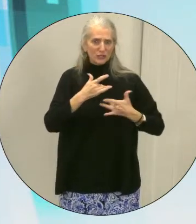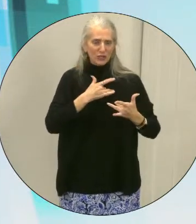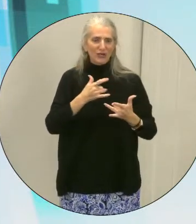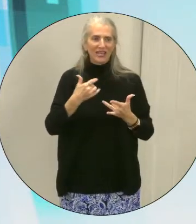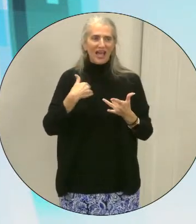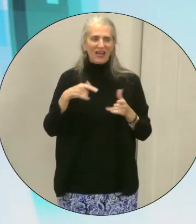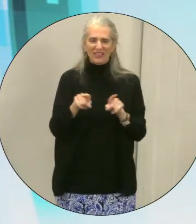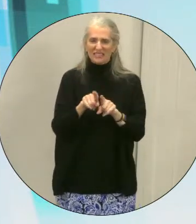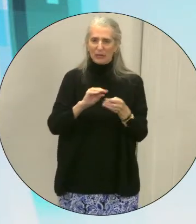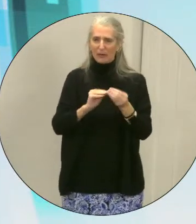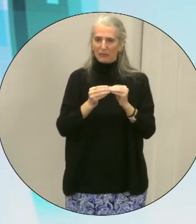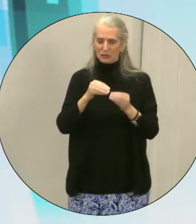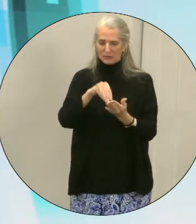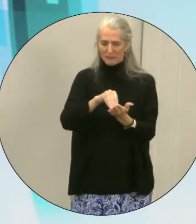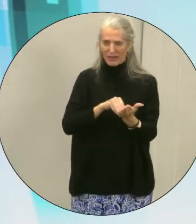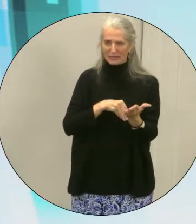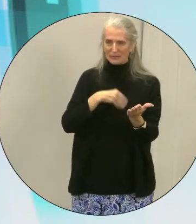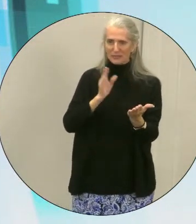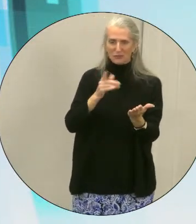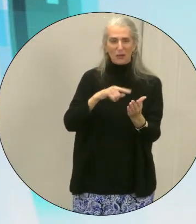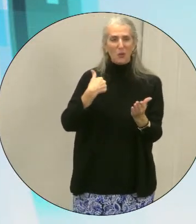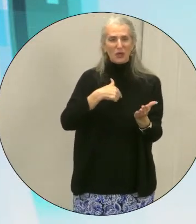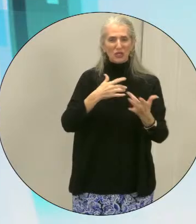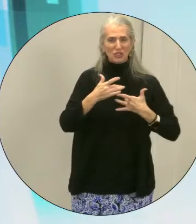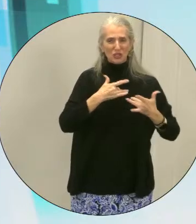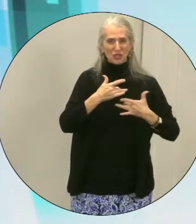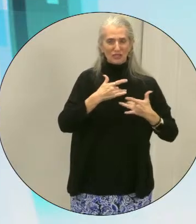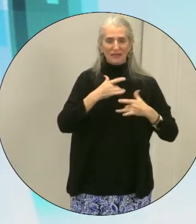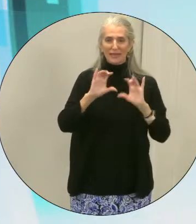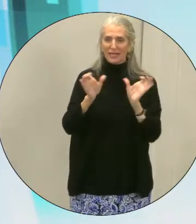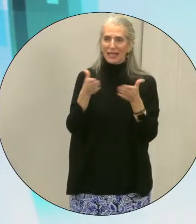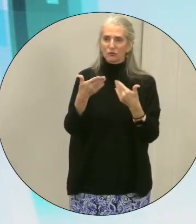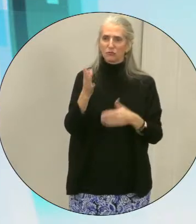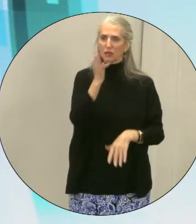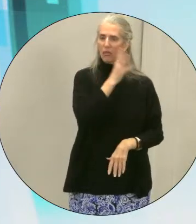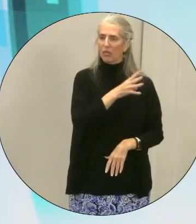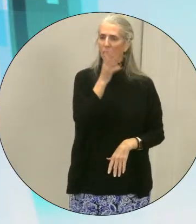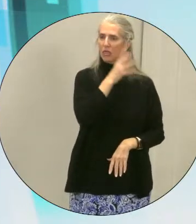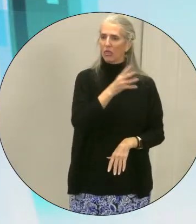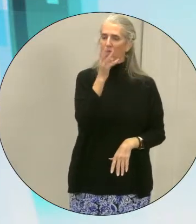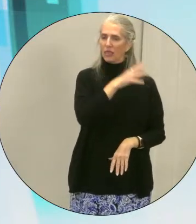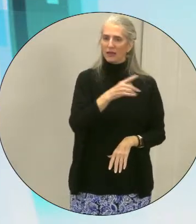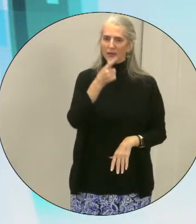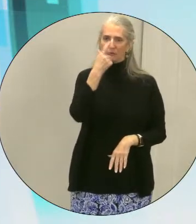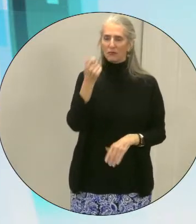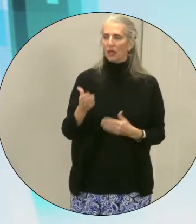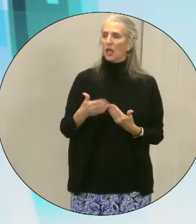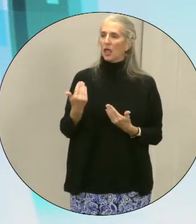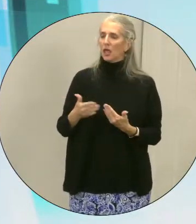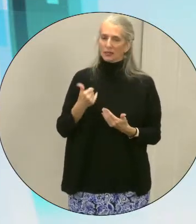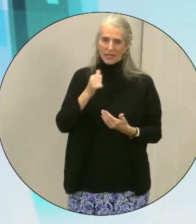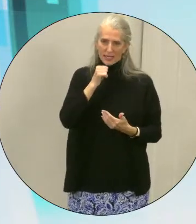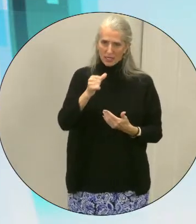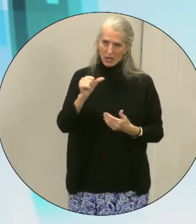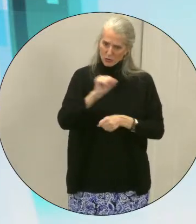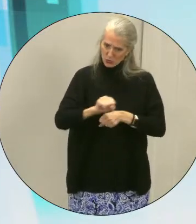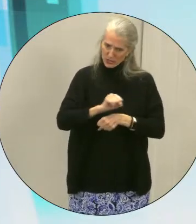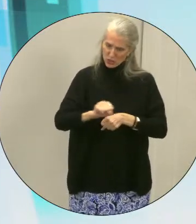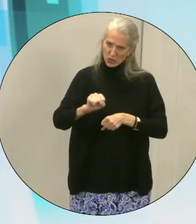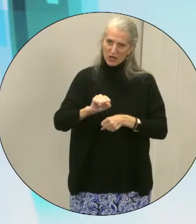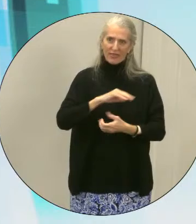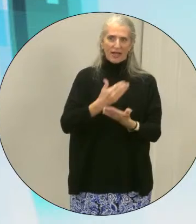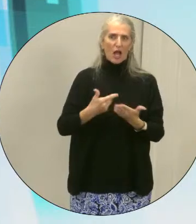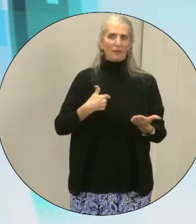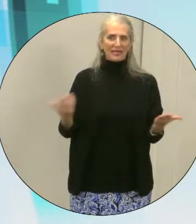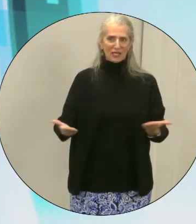speech, but we're concerned that the classrooms are being passed over to convenience and not the rigor that we know got me here.